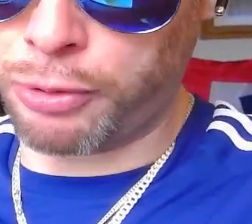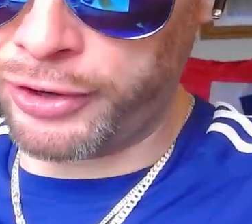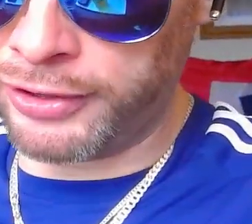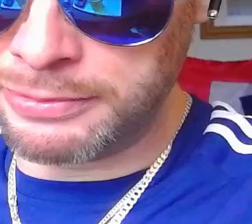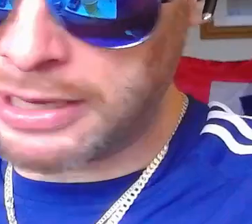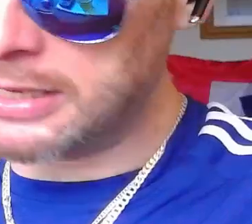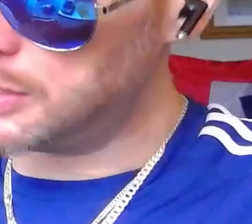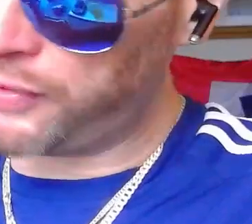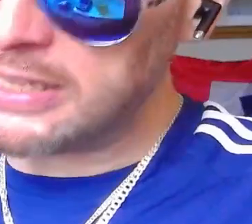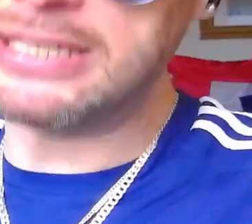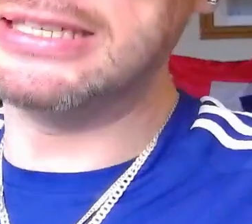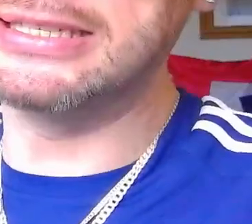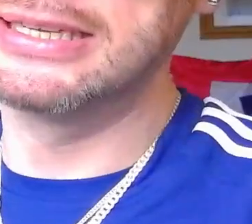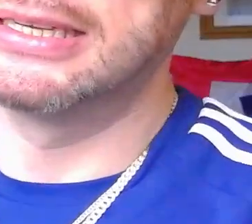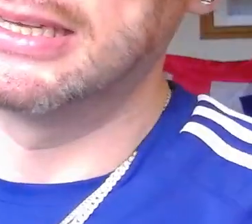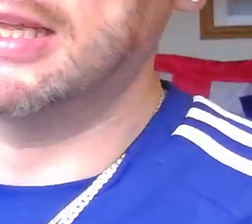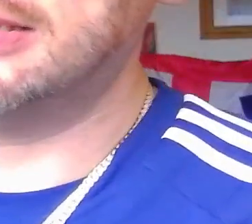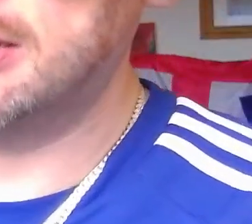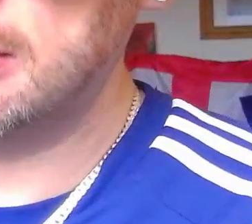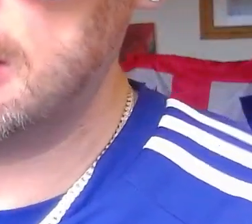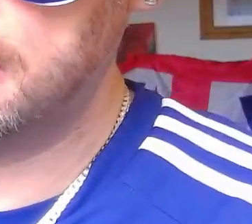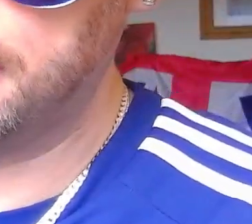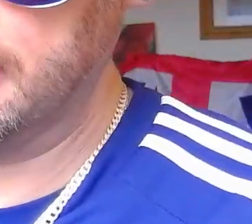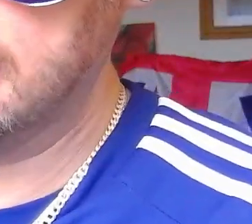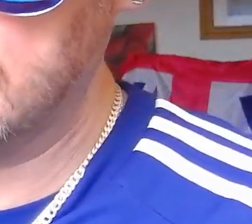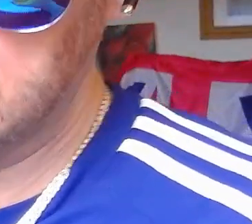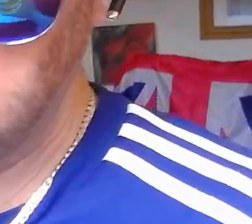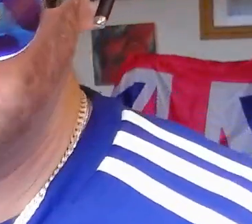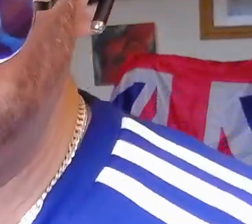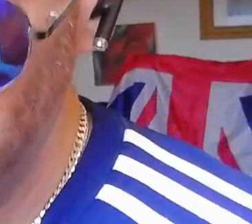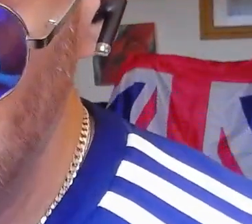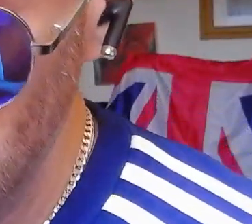bloods are boiling, man. It's fight season. It's